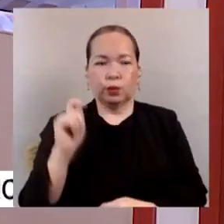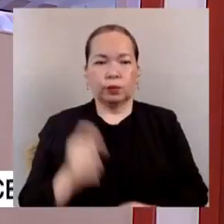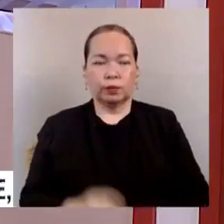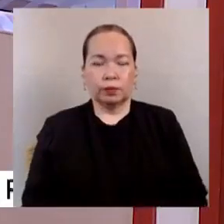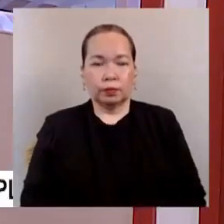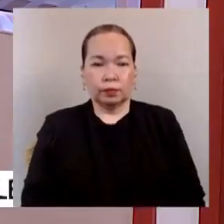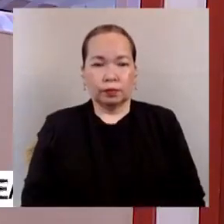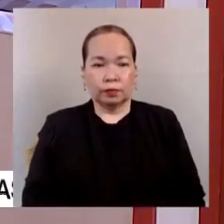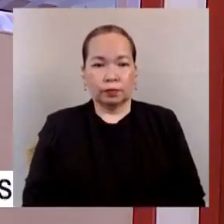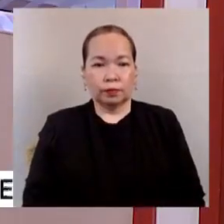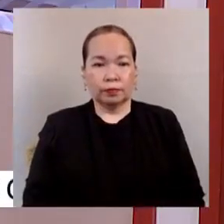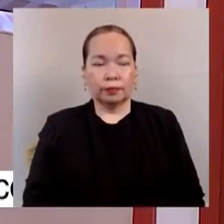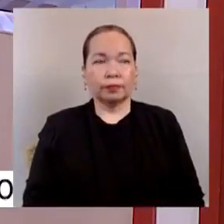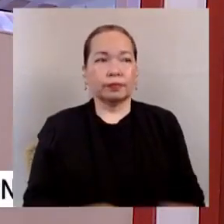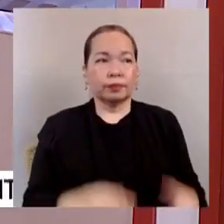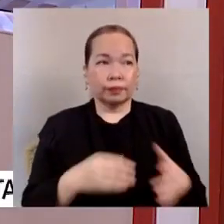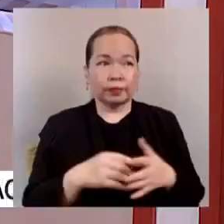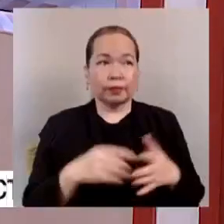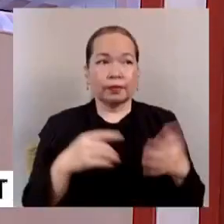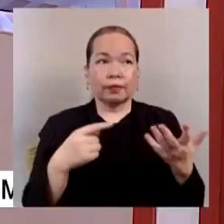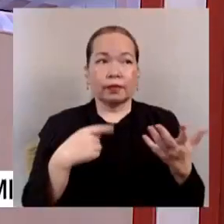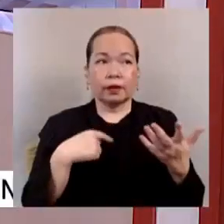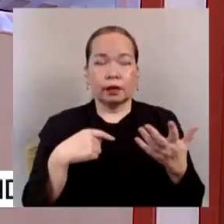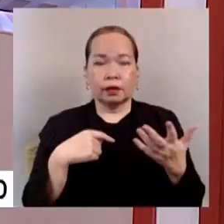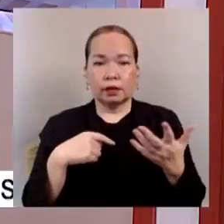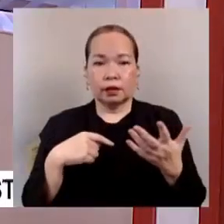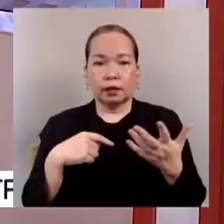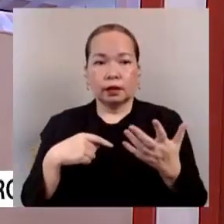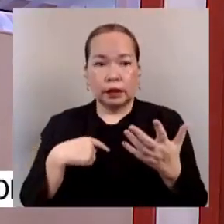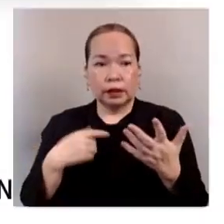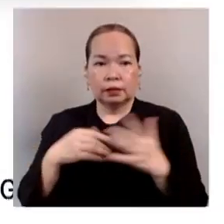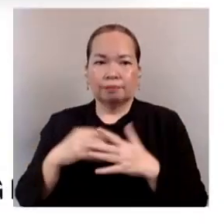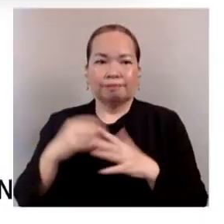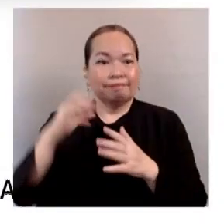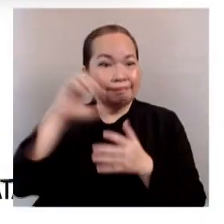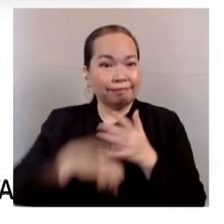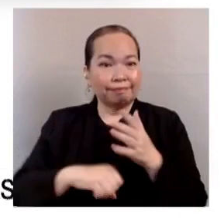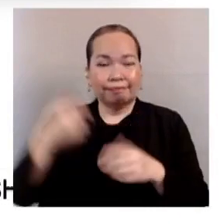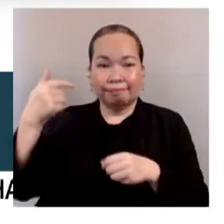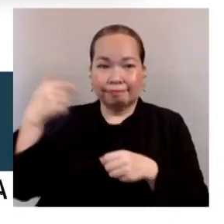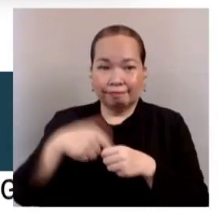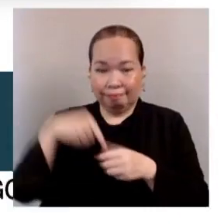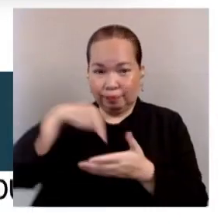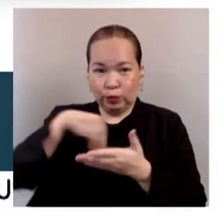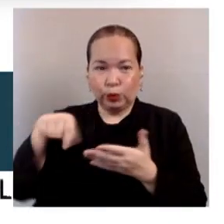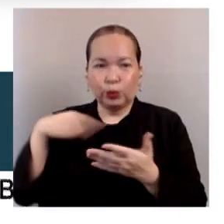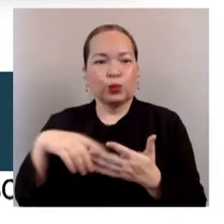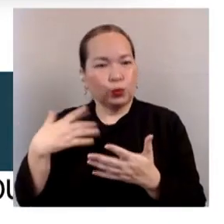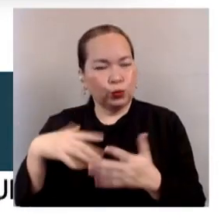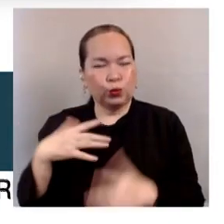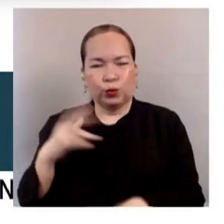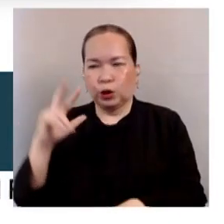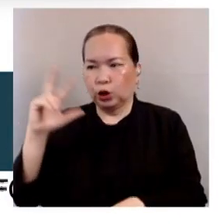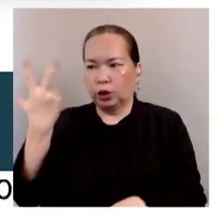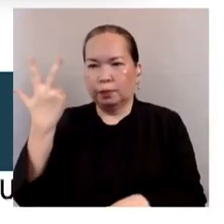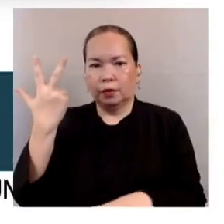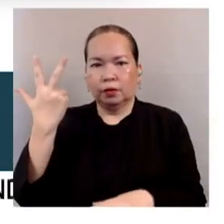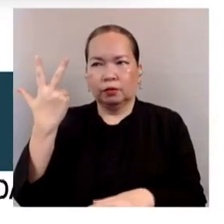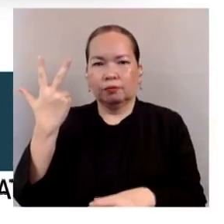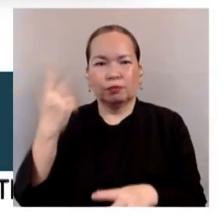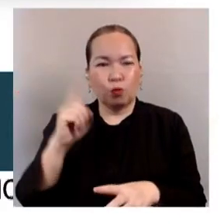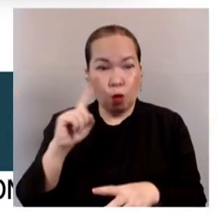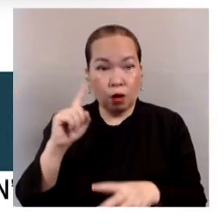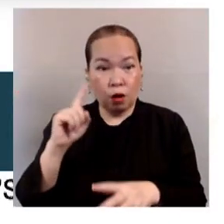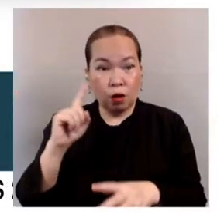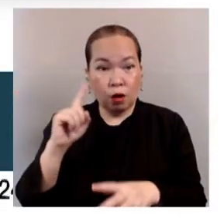Another big-time oil price rollback set this week. Diesel prices will be cheaper by 3 pesos per liter, while kerosene